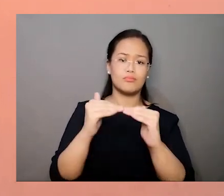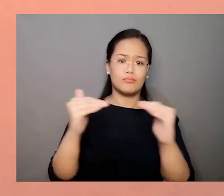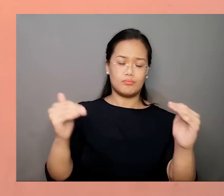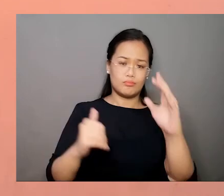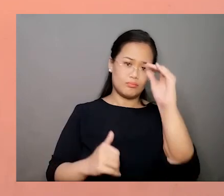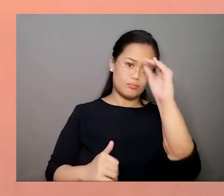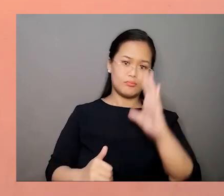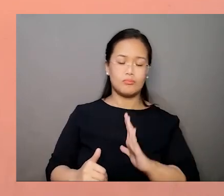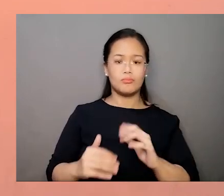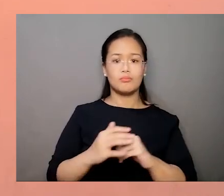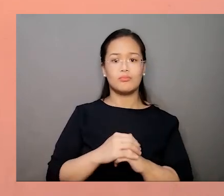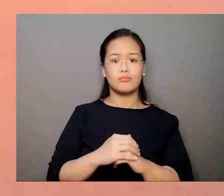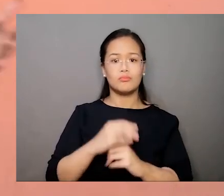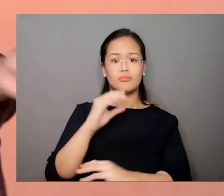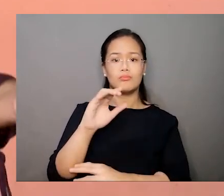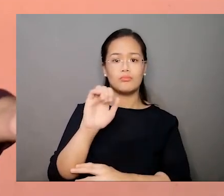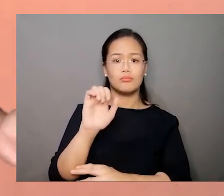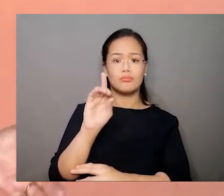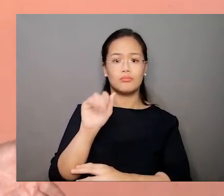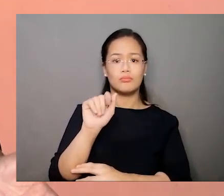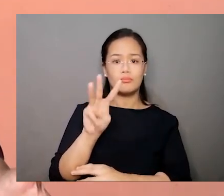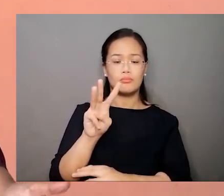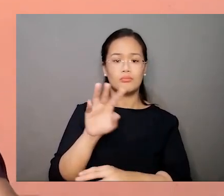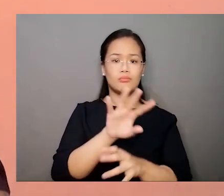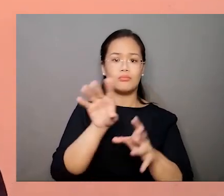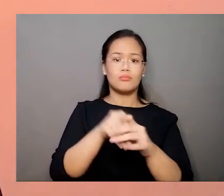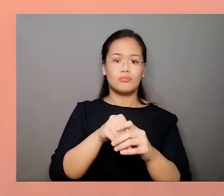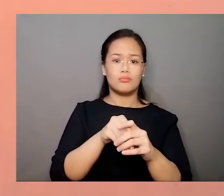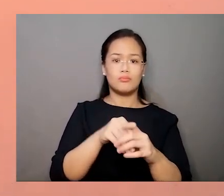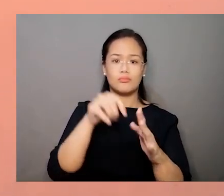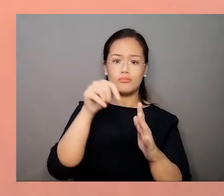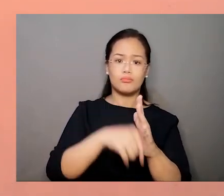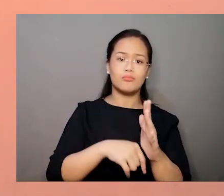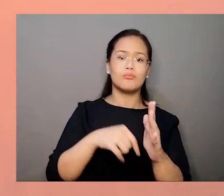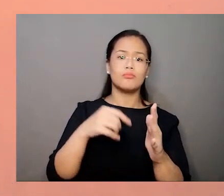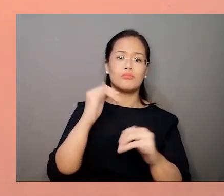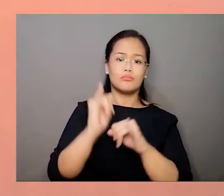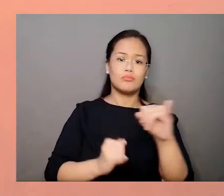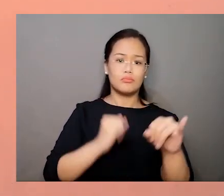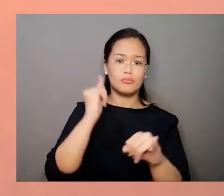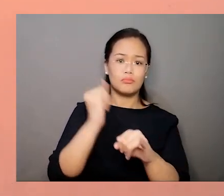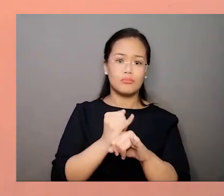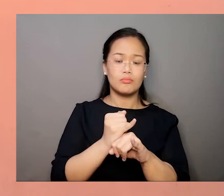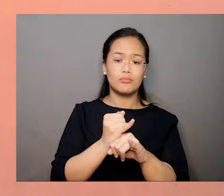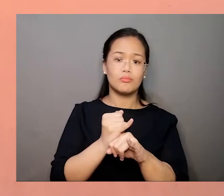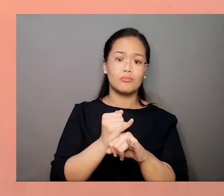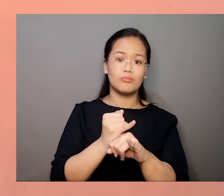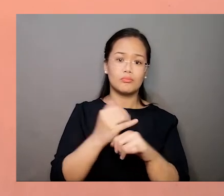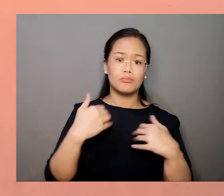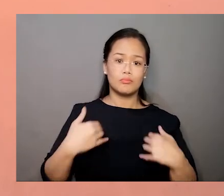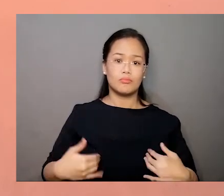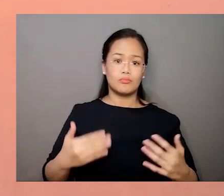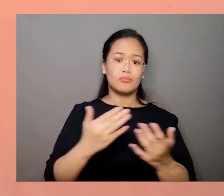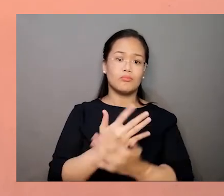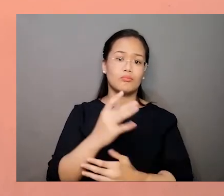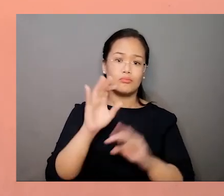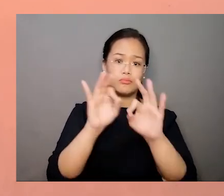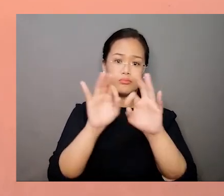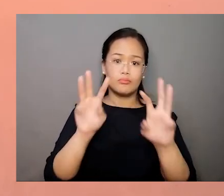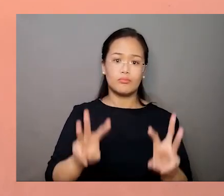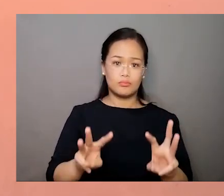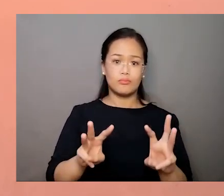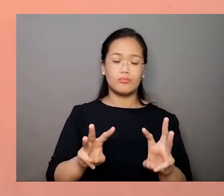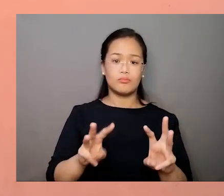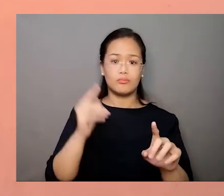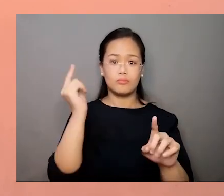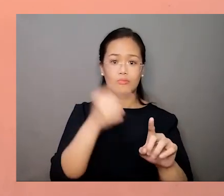men. CEDAW is part of a comprehensive international human rights legal framework directed